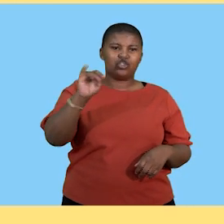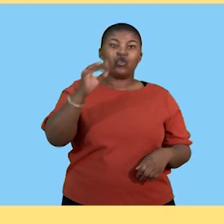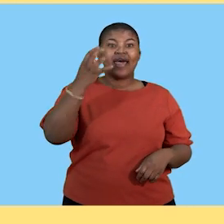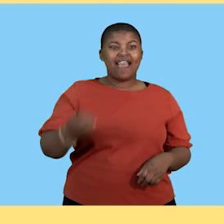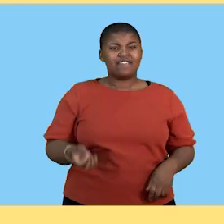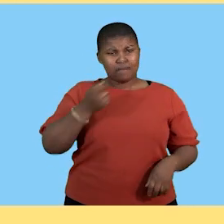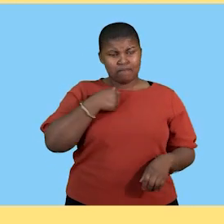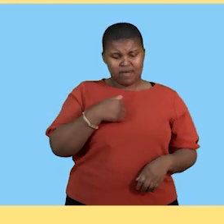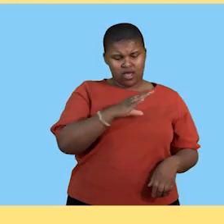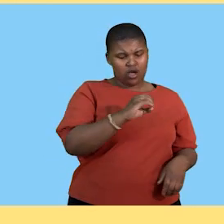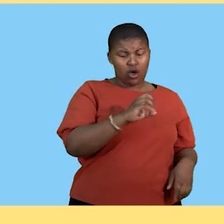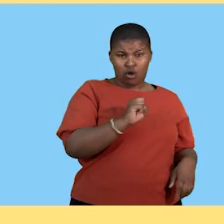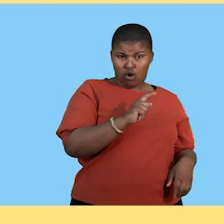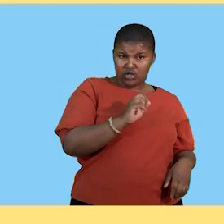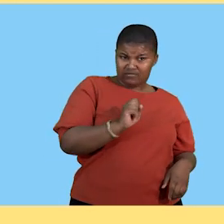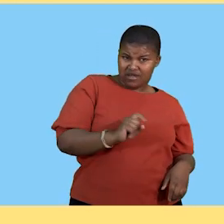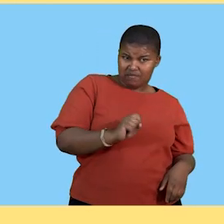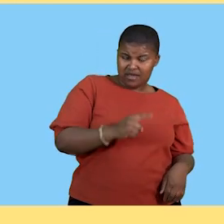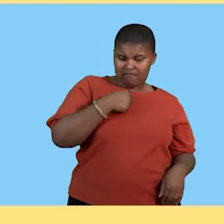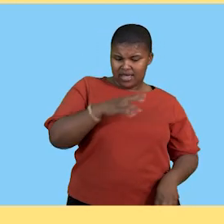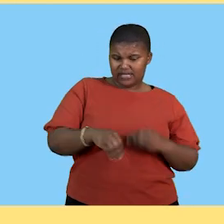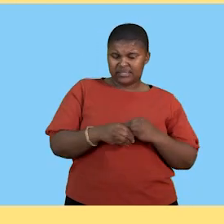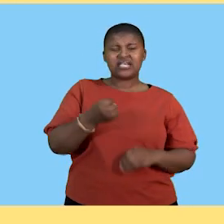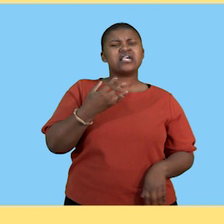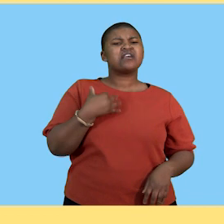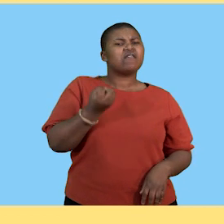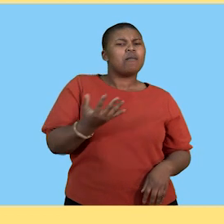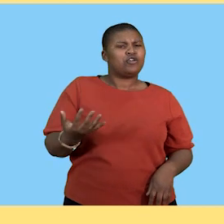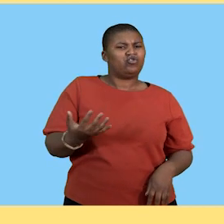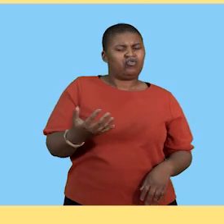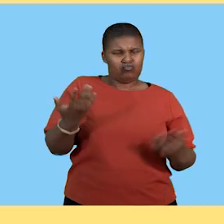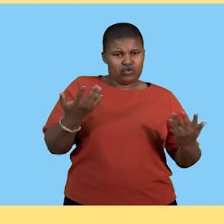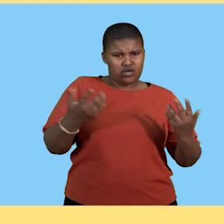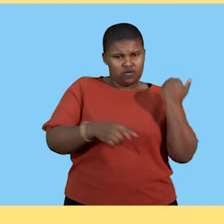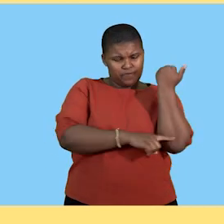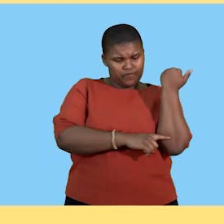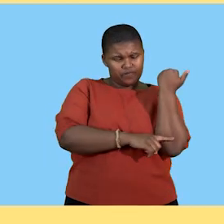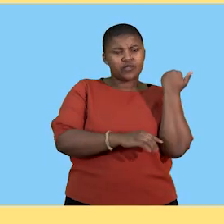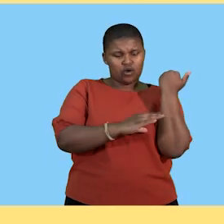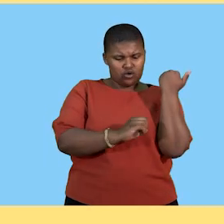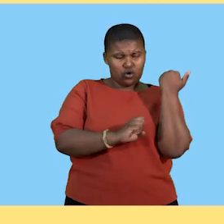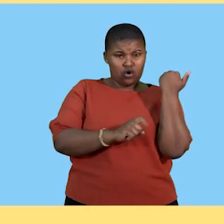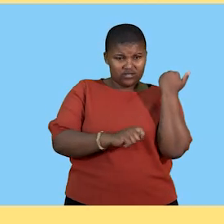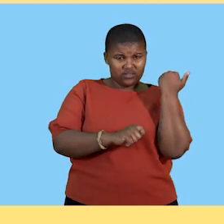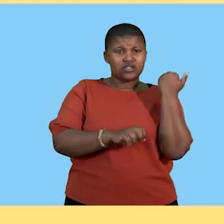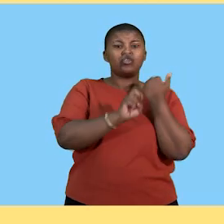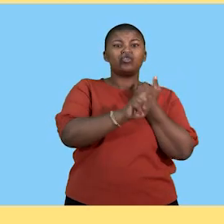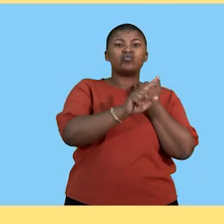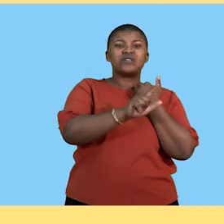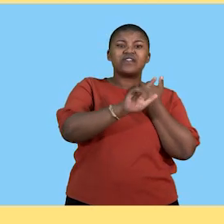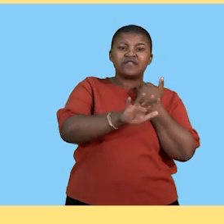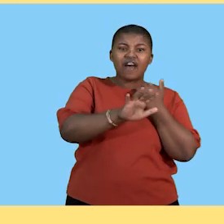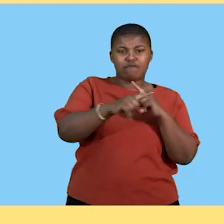say my cost here plus my additions at cost gives me my cost at the bottom. 275